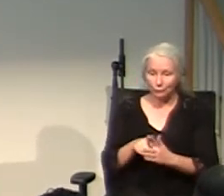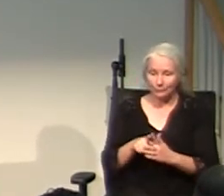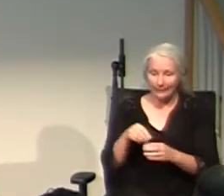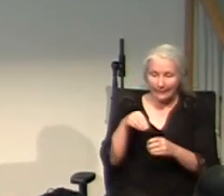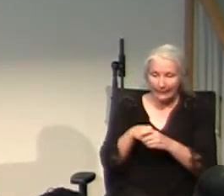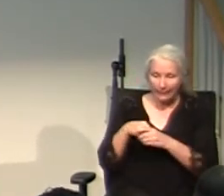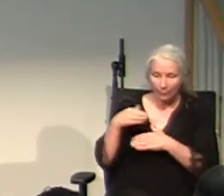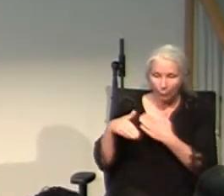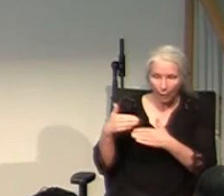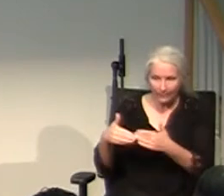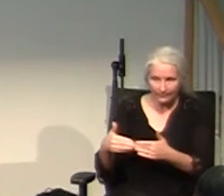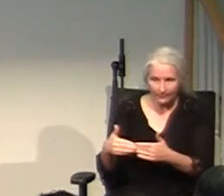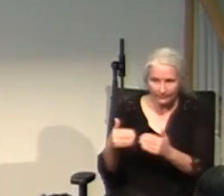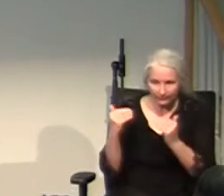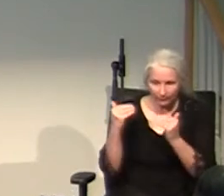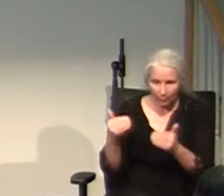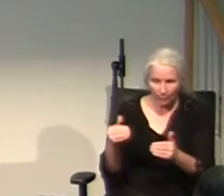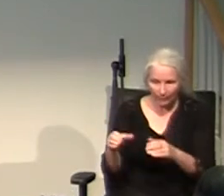of indulging.